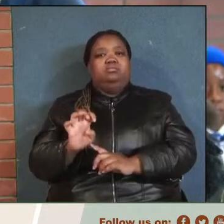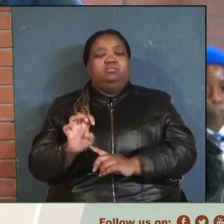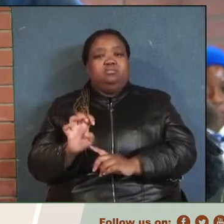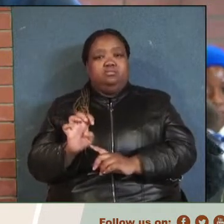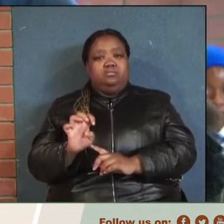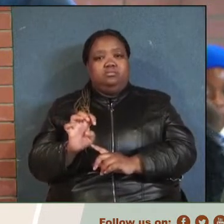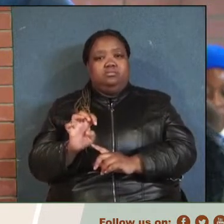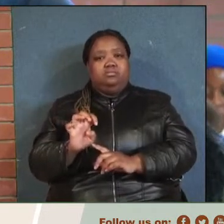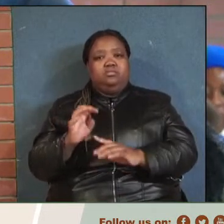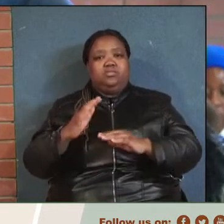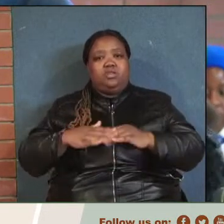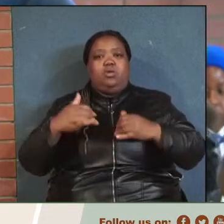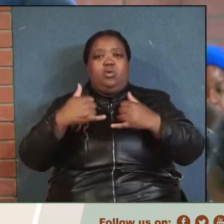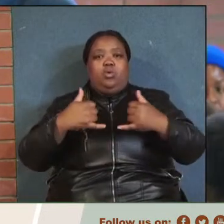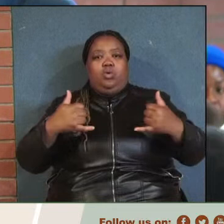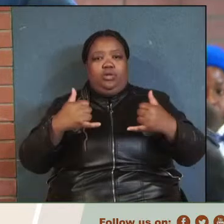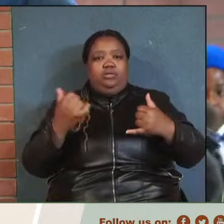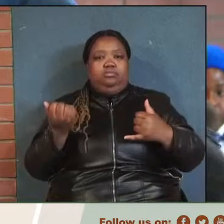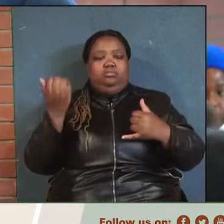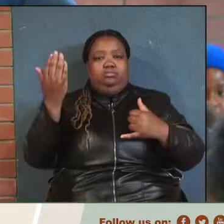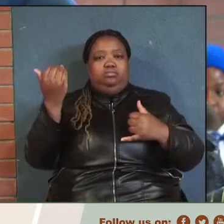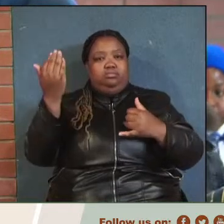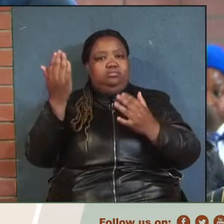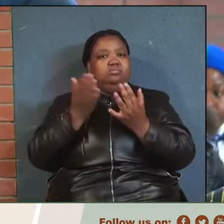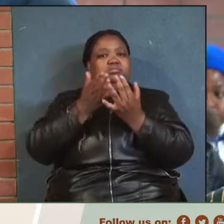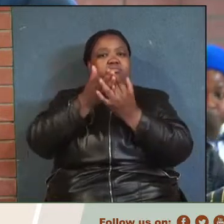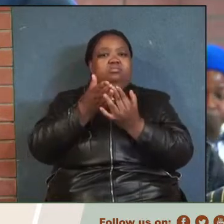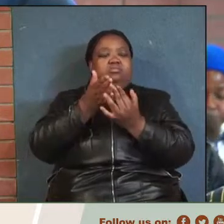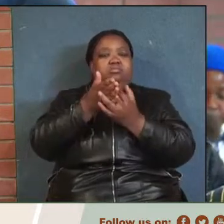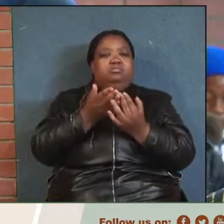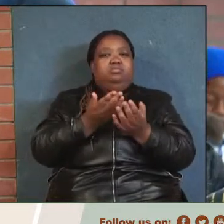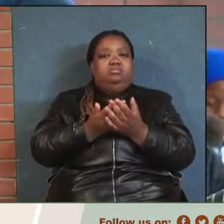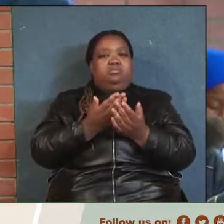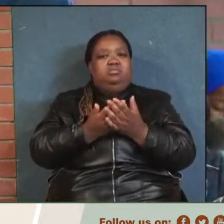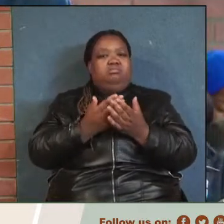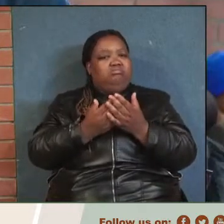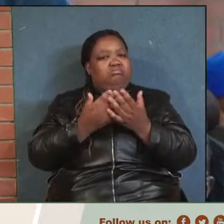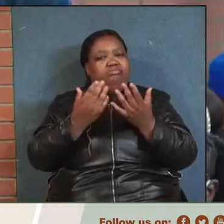The GDE online applications are accessible on our miscellaneous devices.